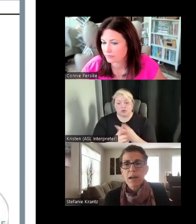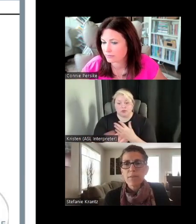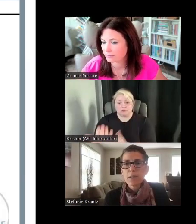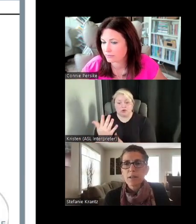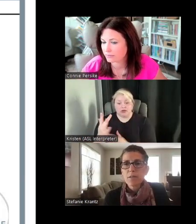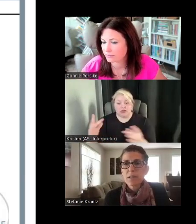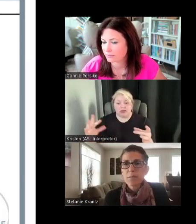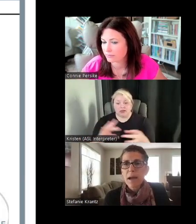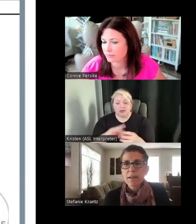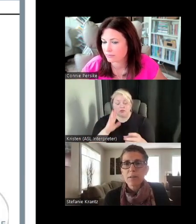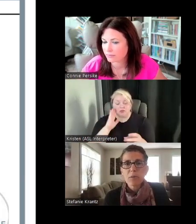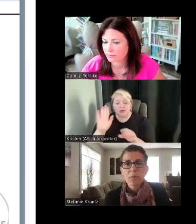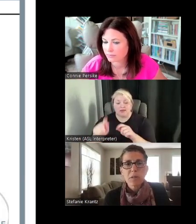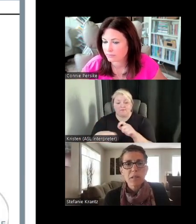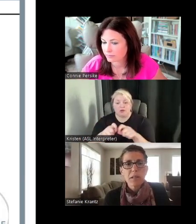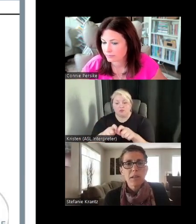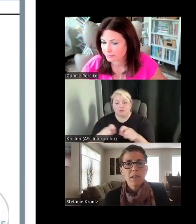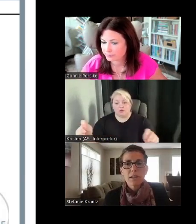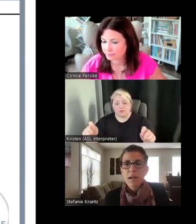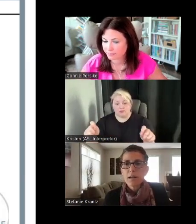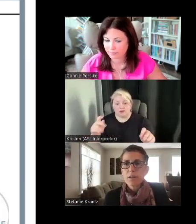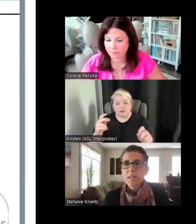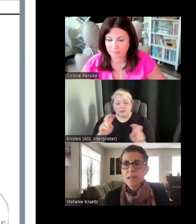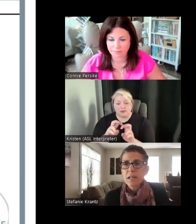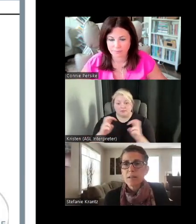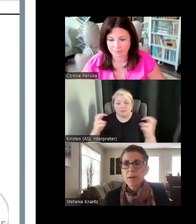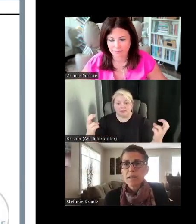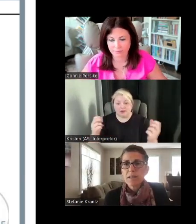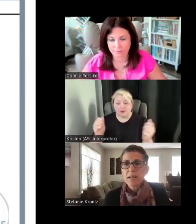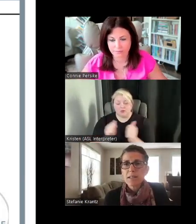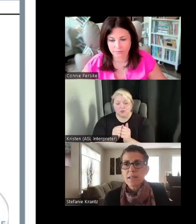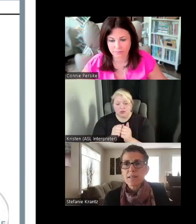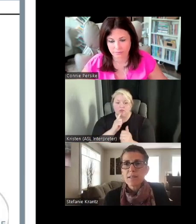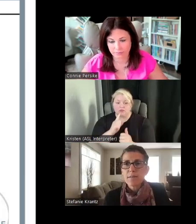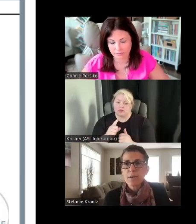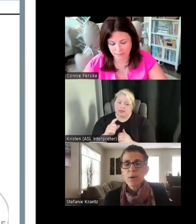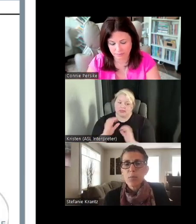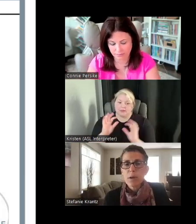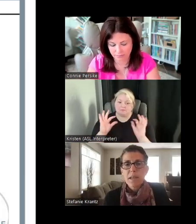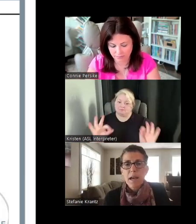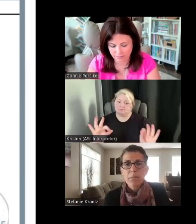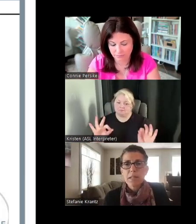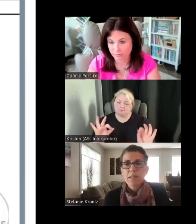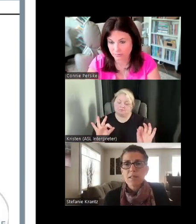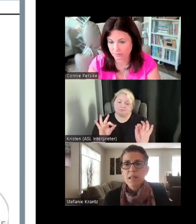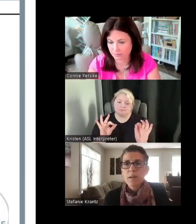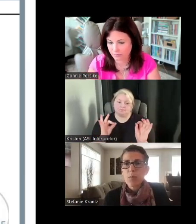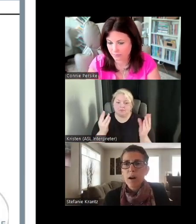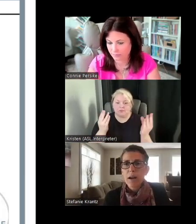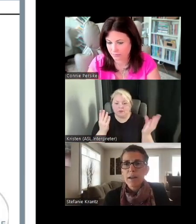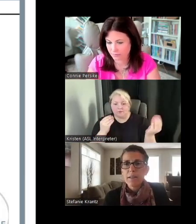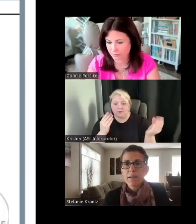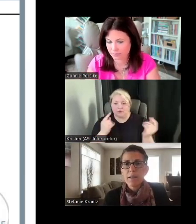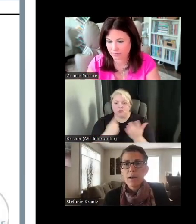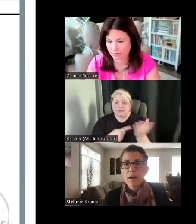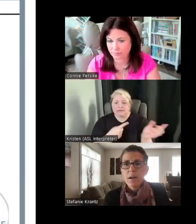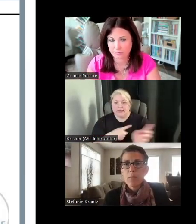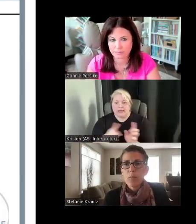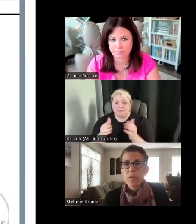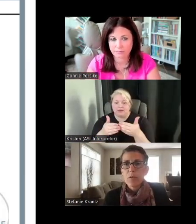morning, we're going to have a closing panel with really concrete takeaways and a sense of what's happening